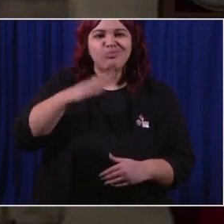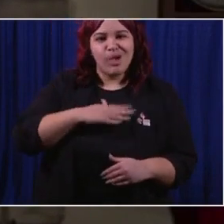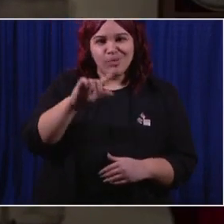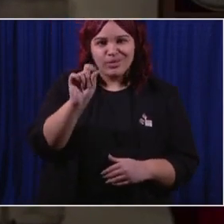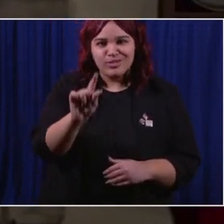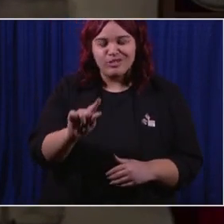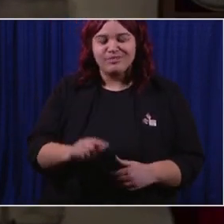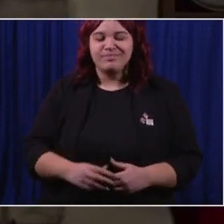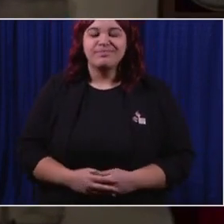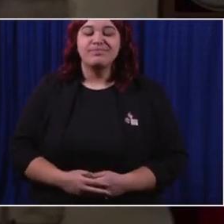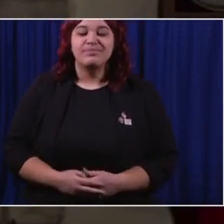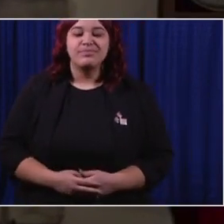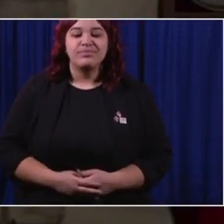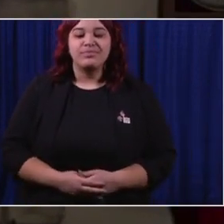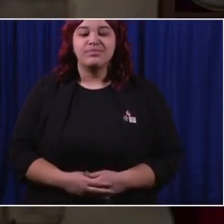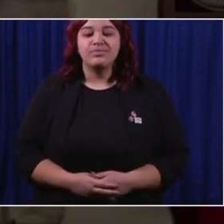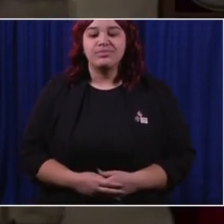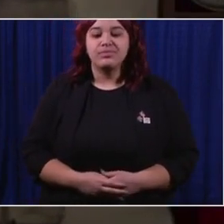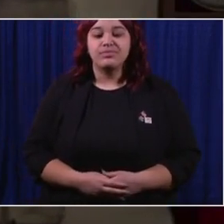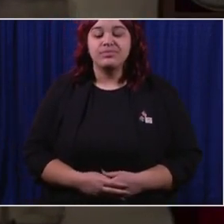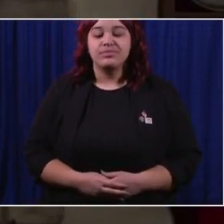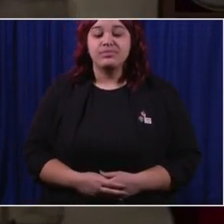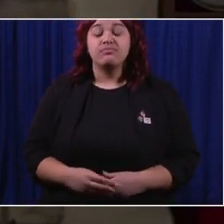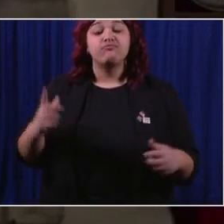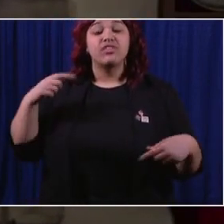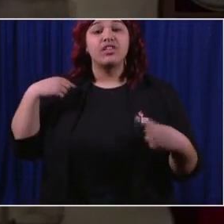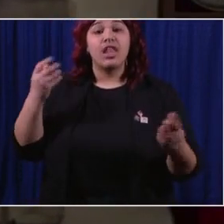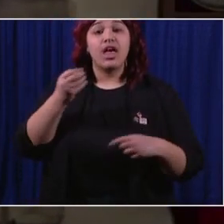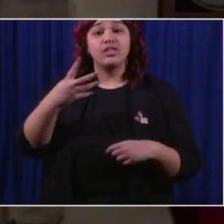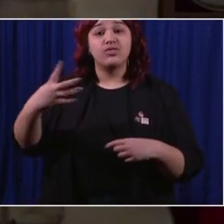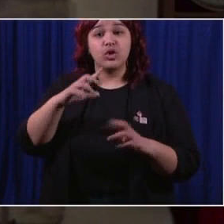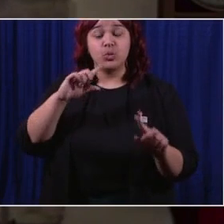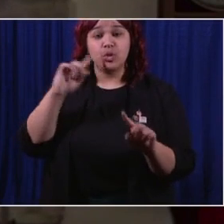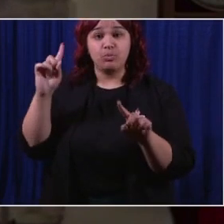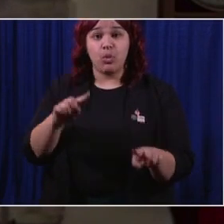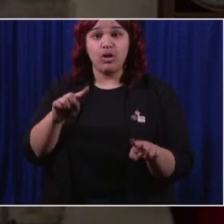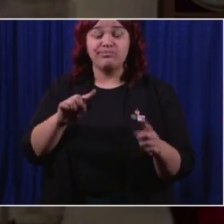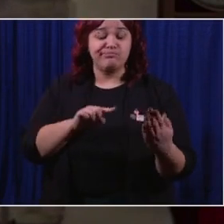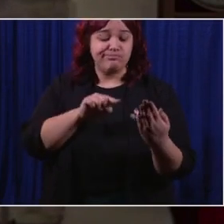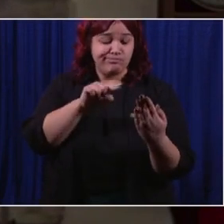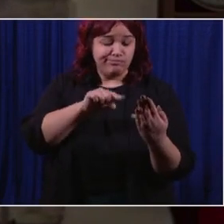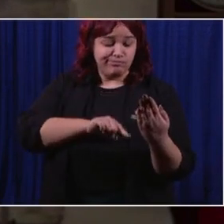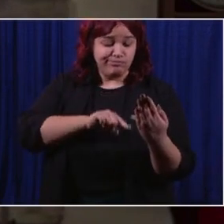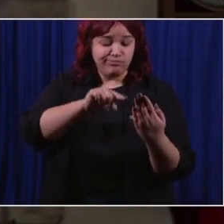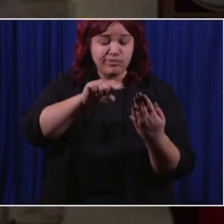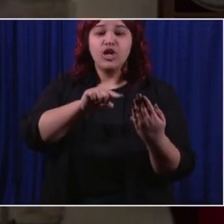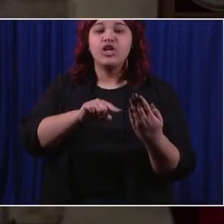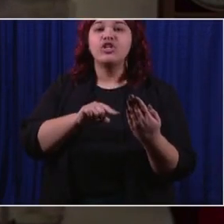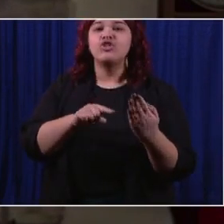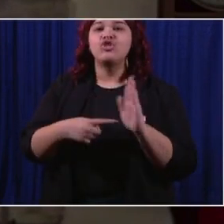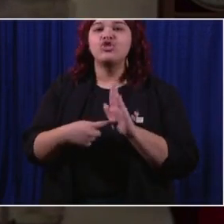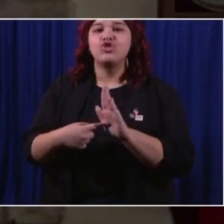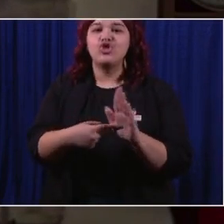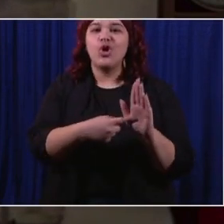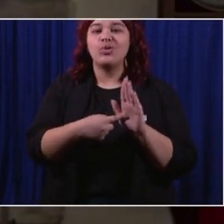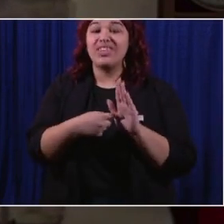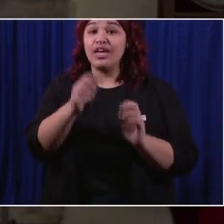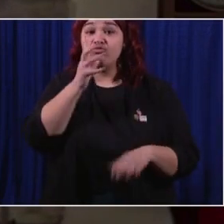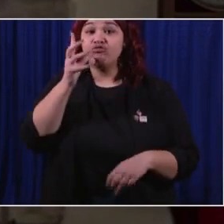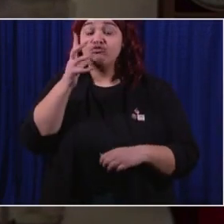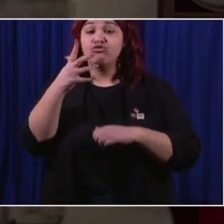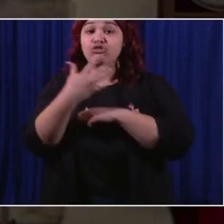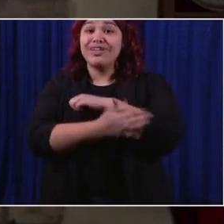As you've noted in the last two reports, the transmission rates are really, really starting to surge in rural counties. One of